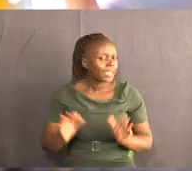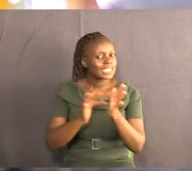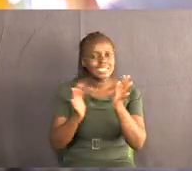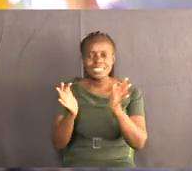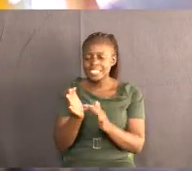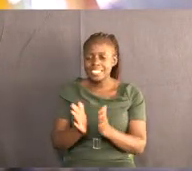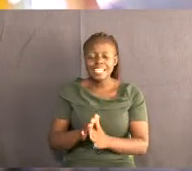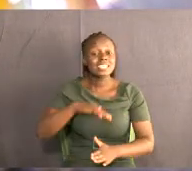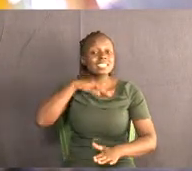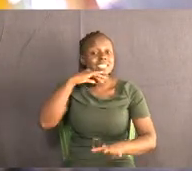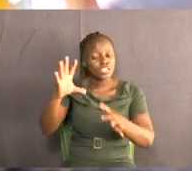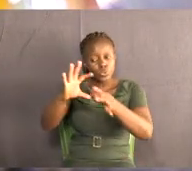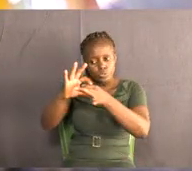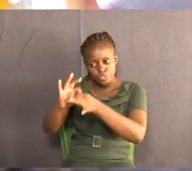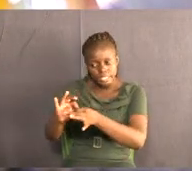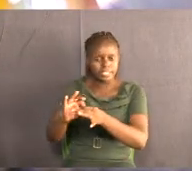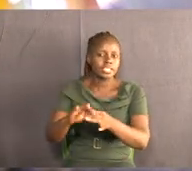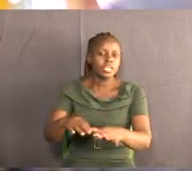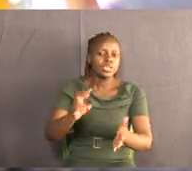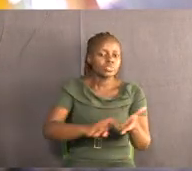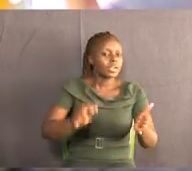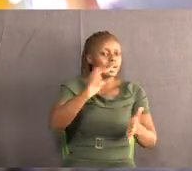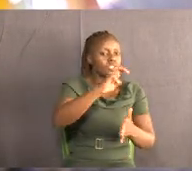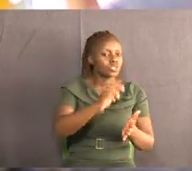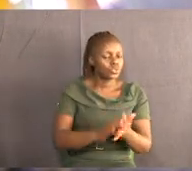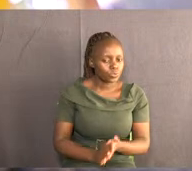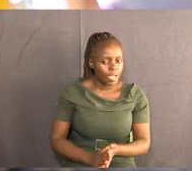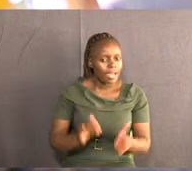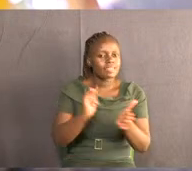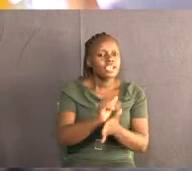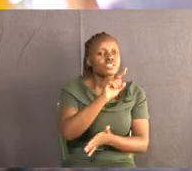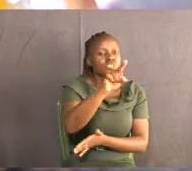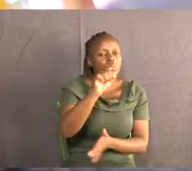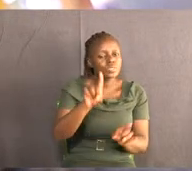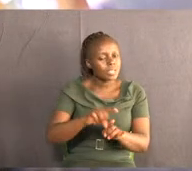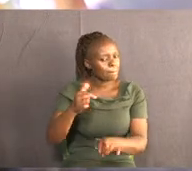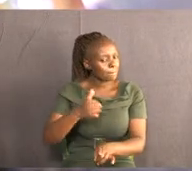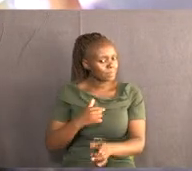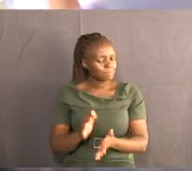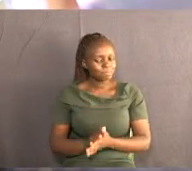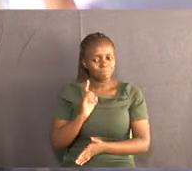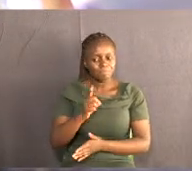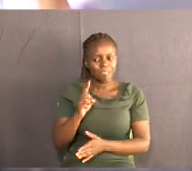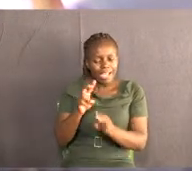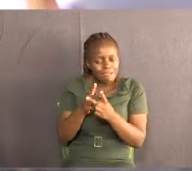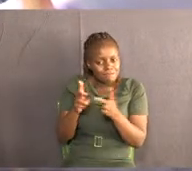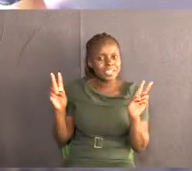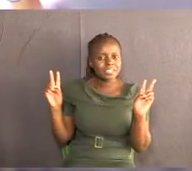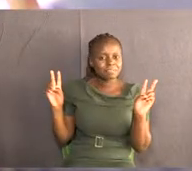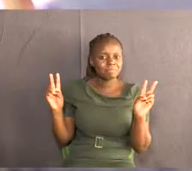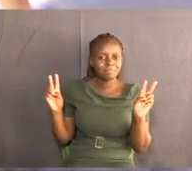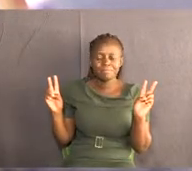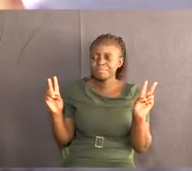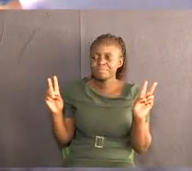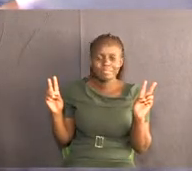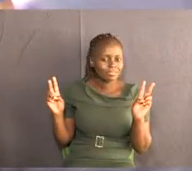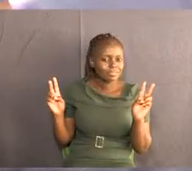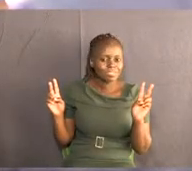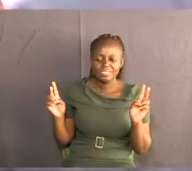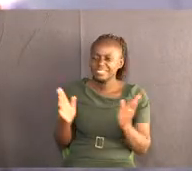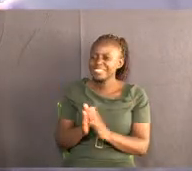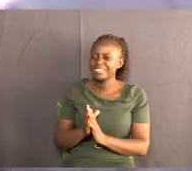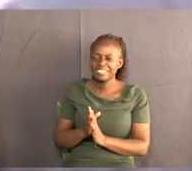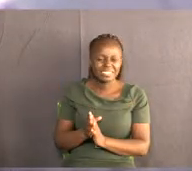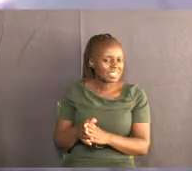resurrection of believers, and that is you and me. And this is a very, you know, awkward thing to say,